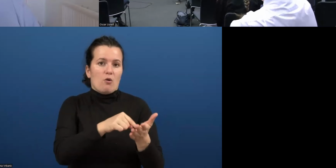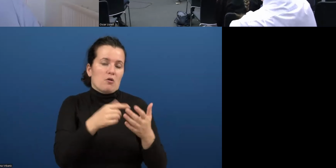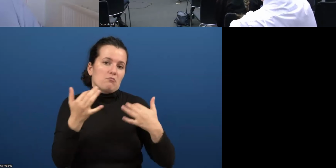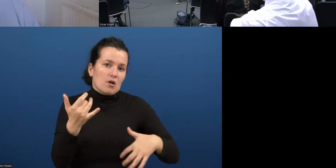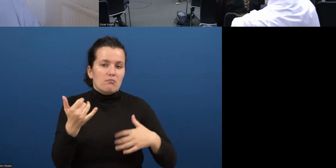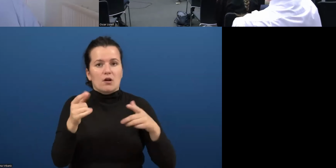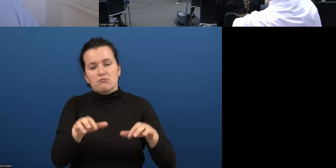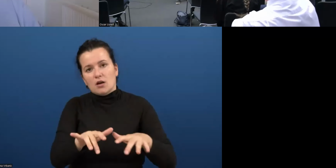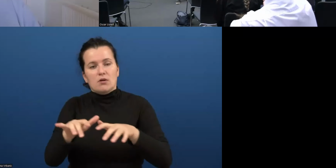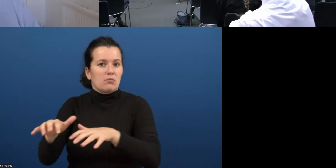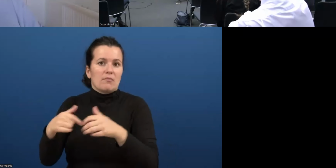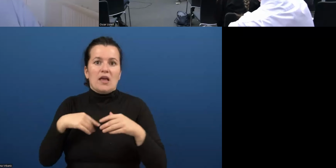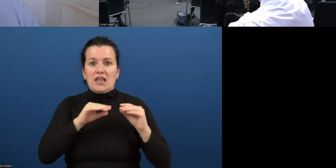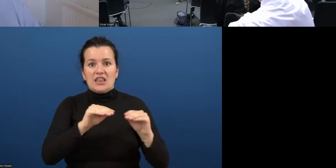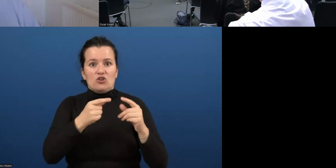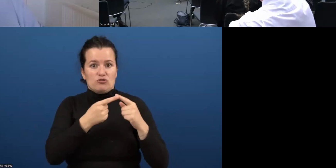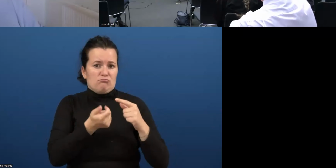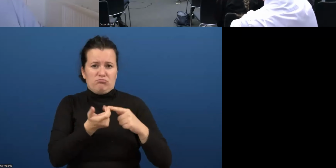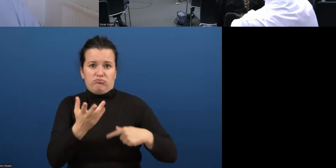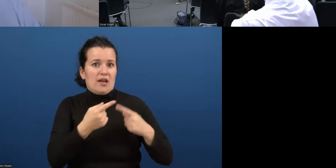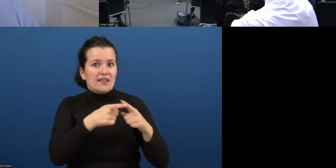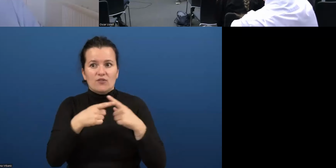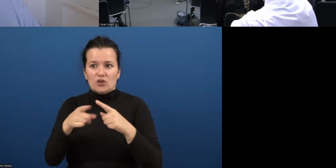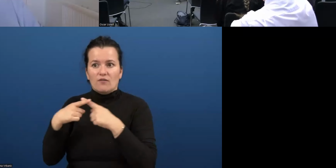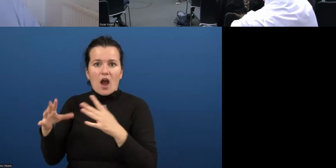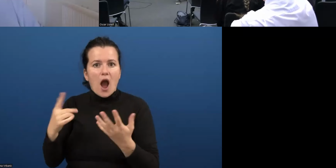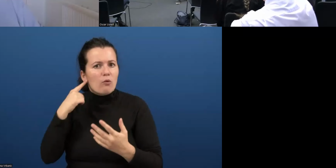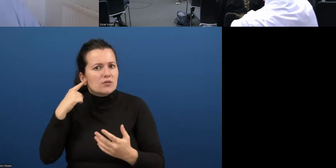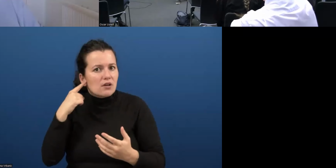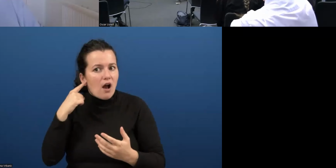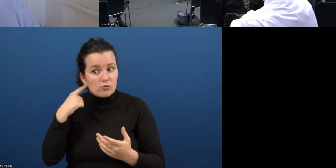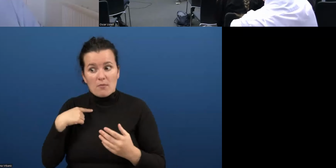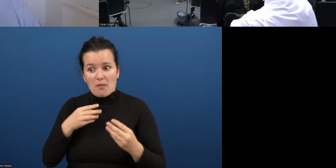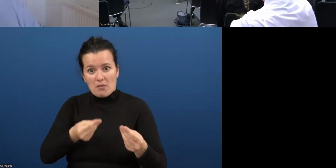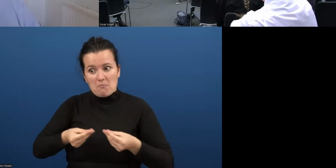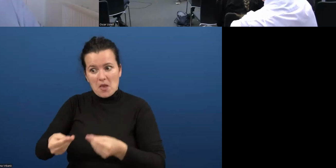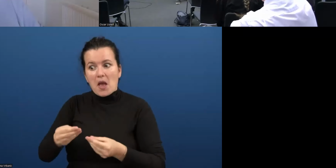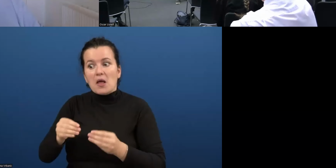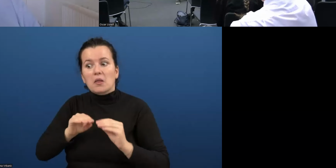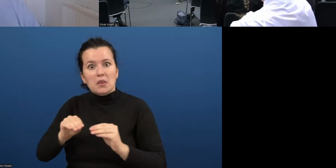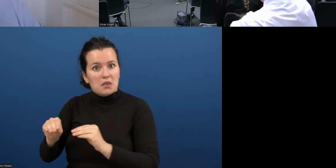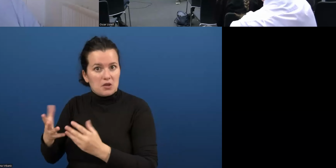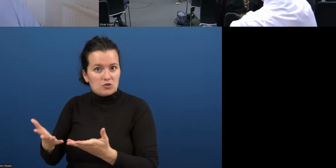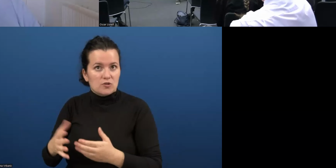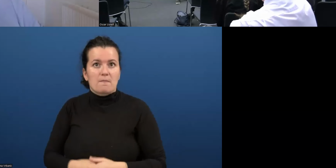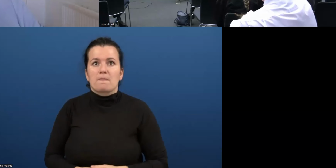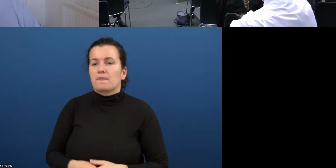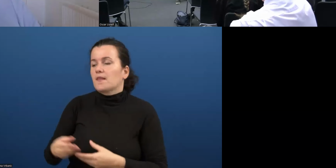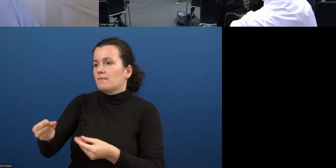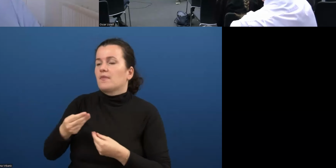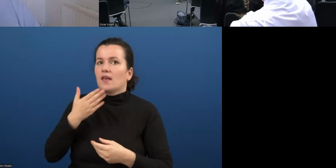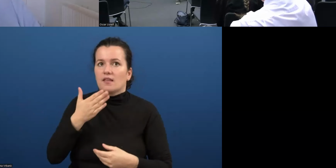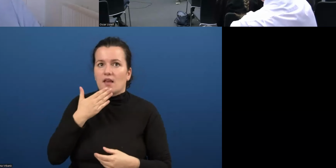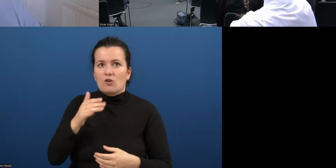Absolutely. I mean, when I was teaching Edinburgh in our AI music department, we developed programs for teaching people